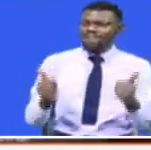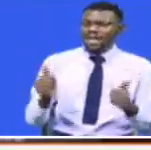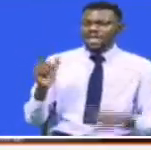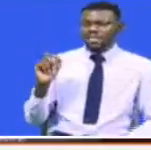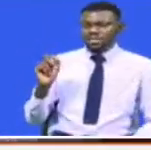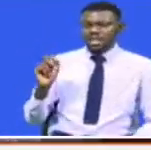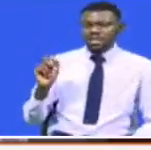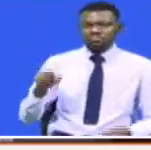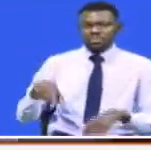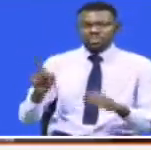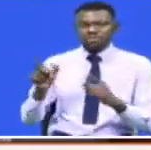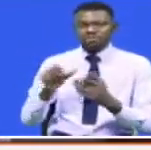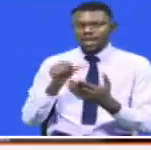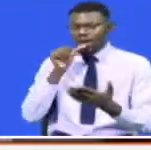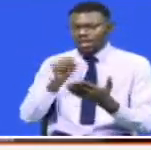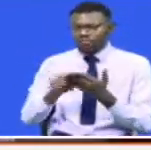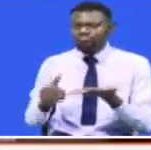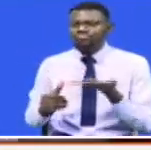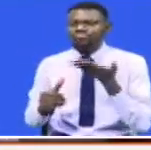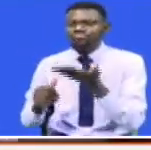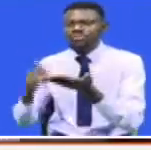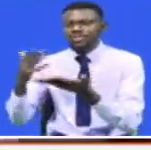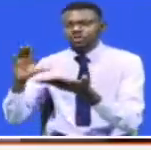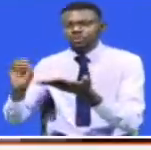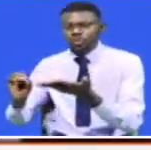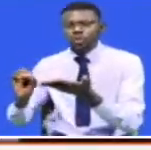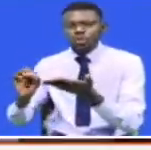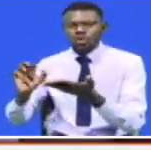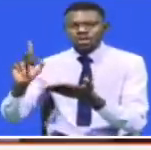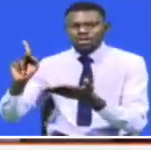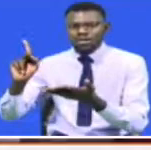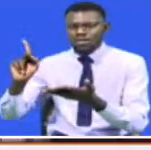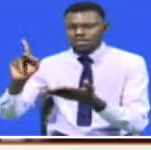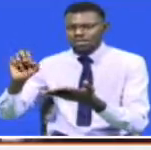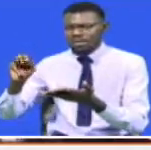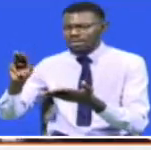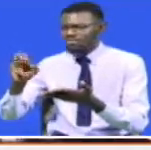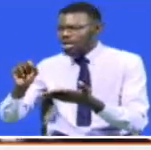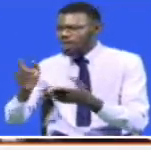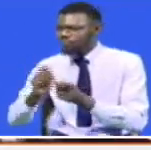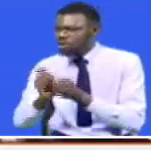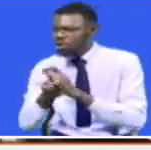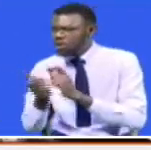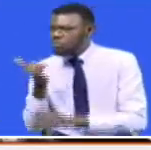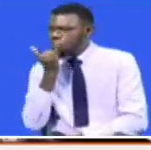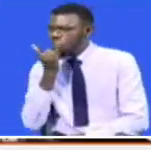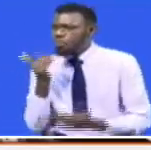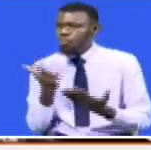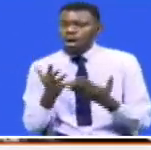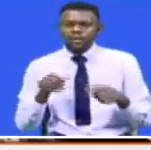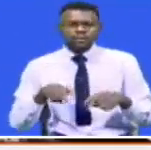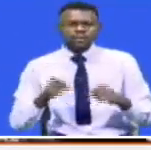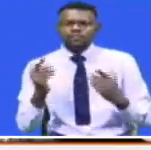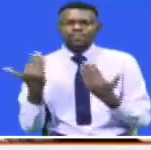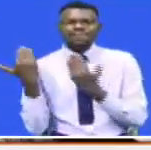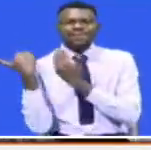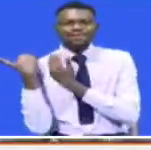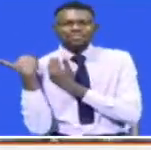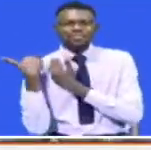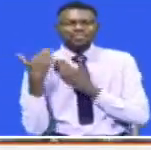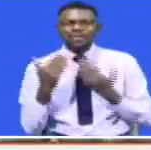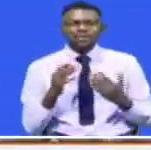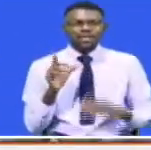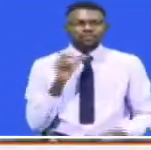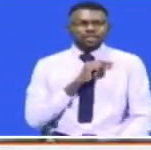a letter to KEMSA CEO Terry Ramadhani to rectify the omission. She says her role with the tendering process ended when she